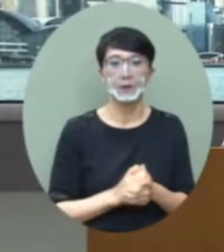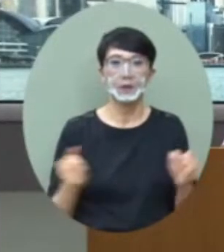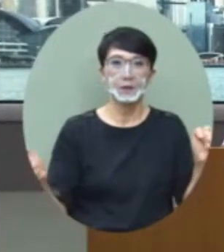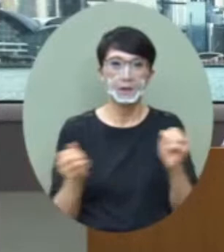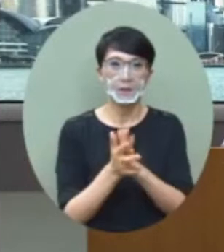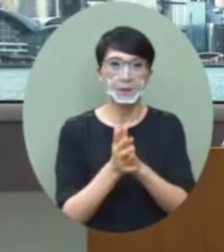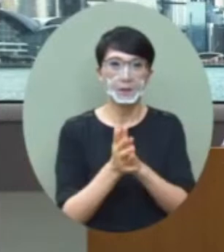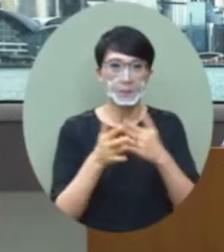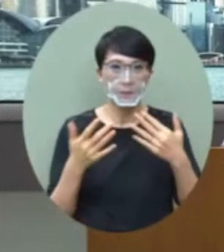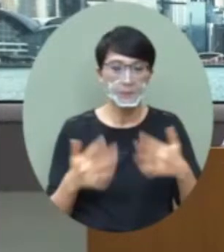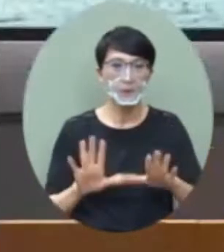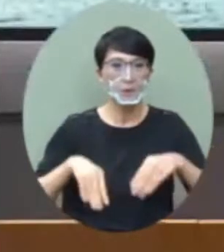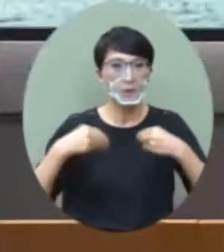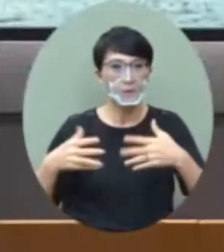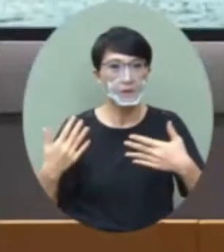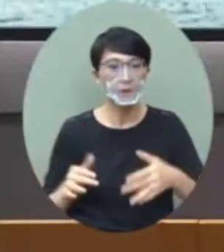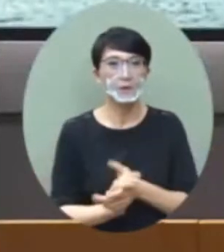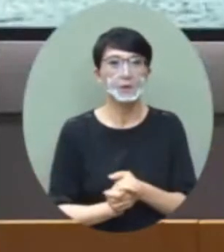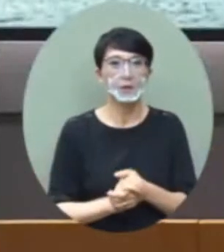wave.